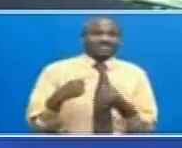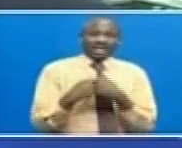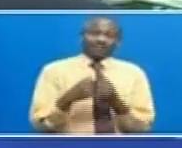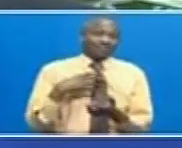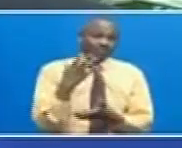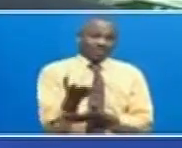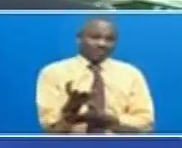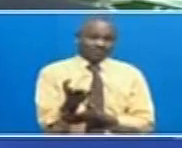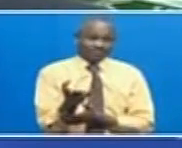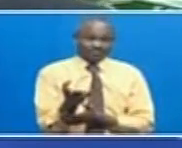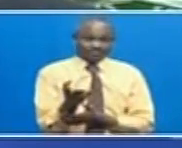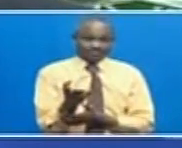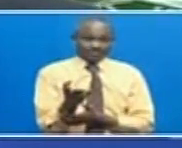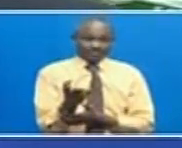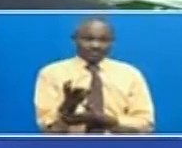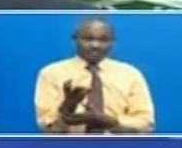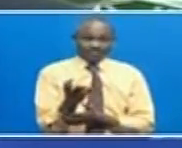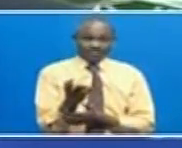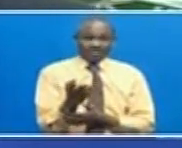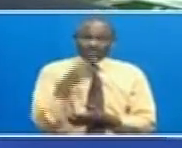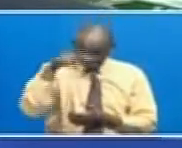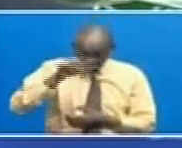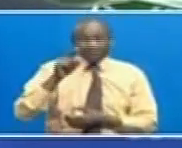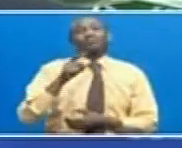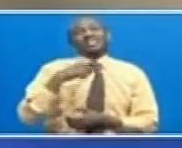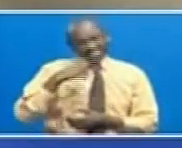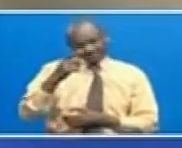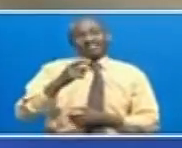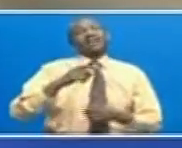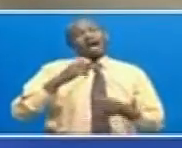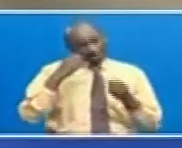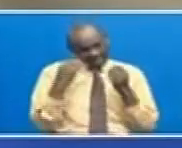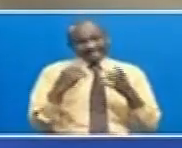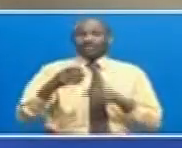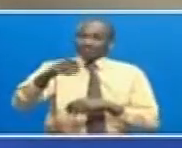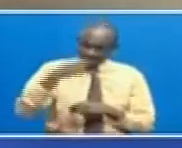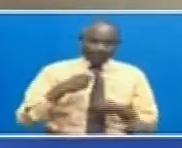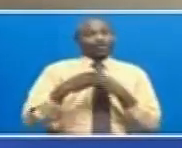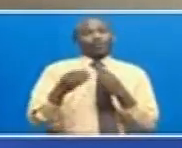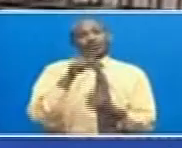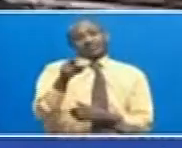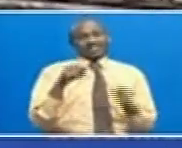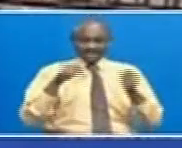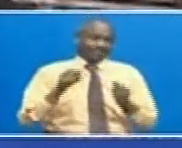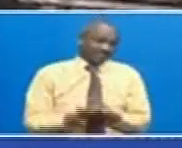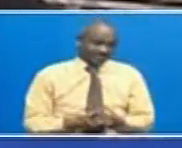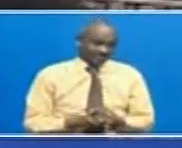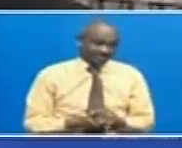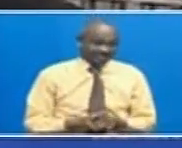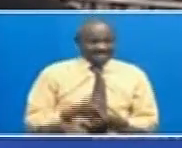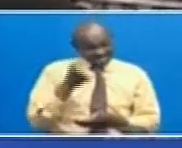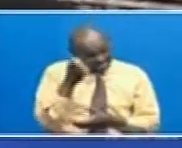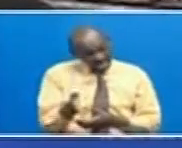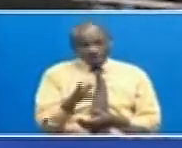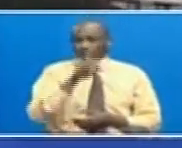I'll give you 500,000 shillings if you come with a copy of an agreement that was signed. Matamshi haya yaliyojaa utata kutoka serikalini